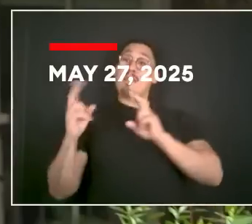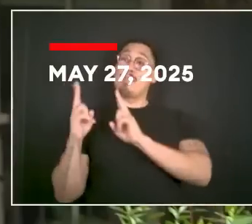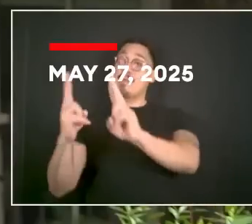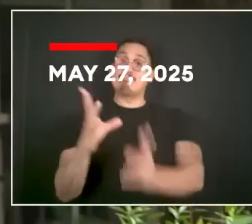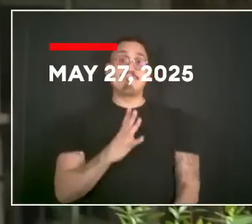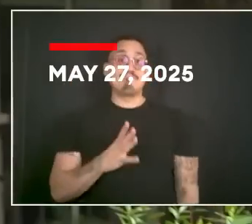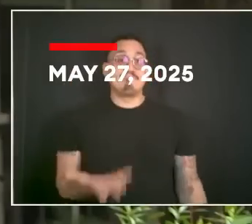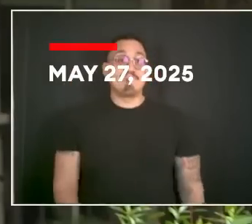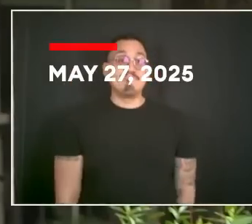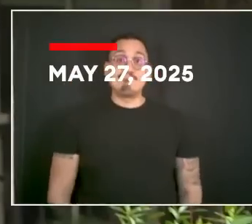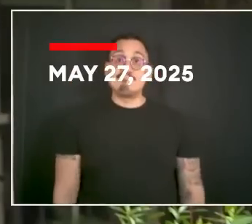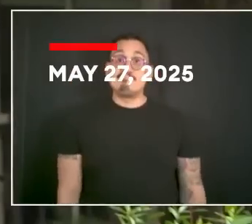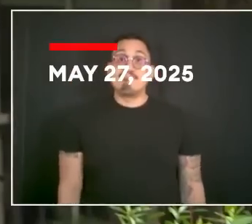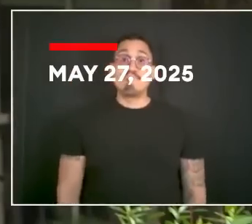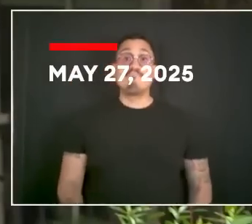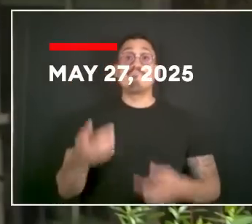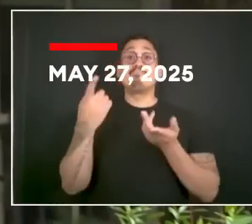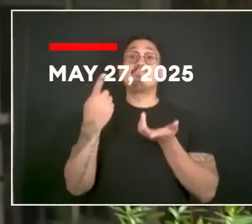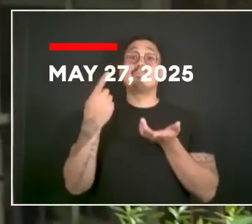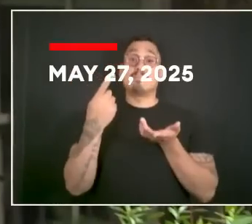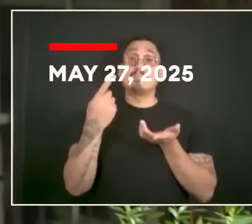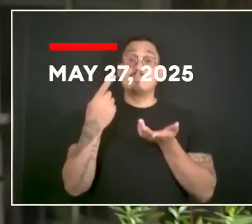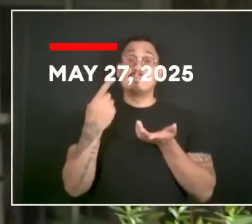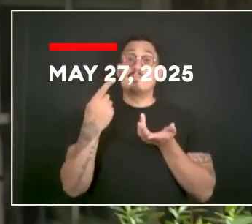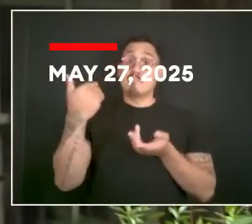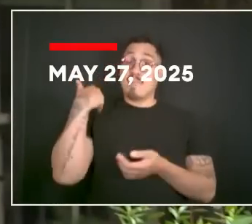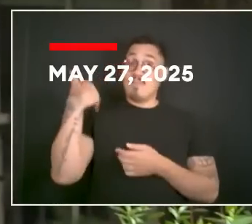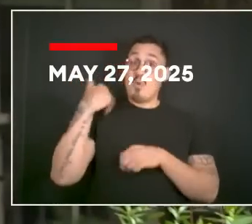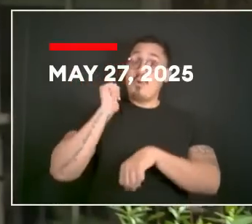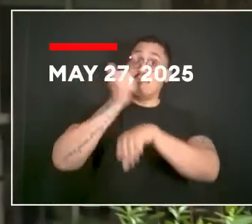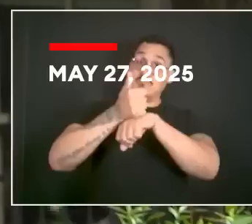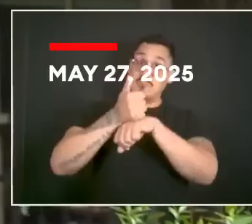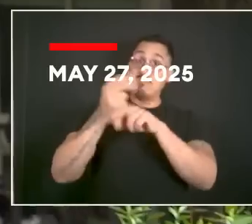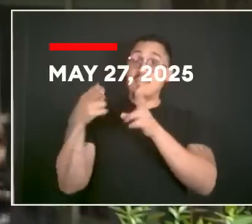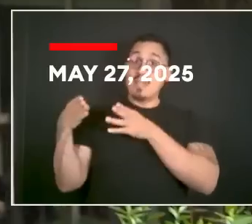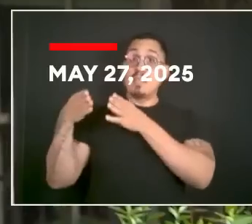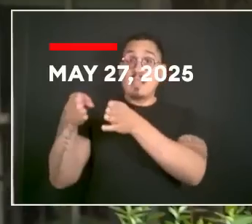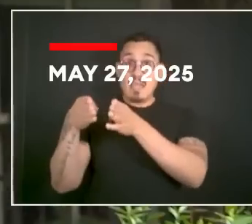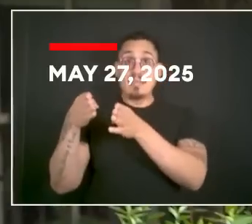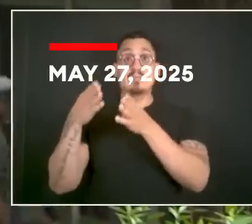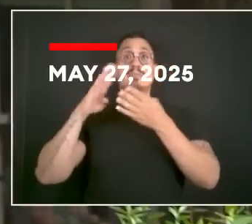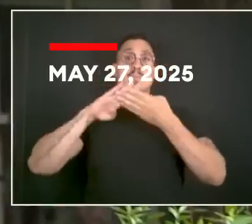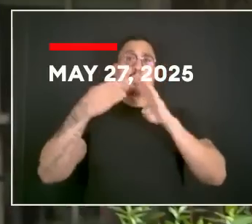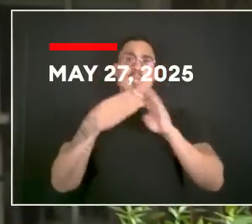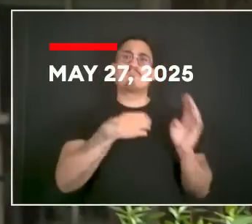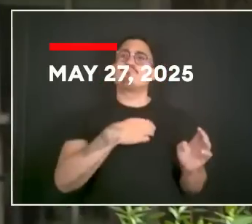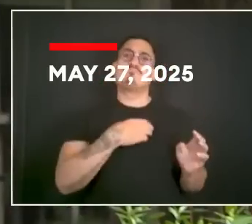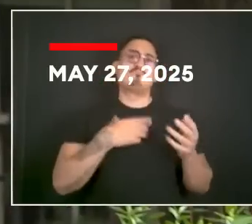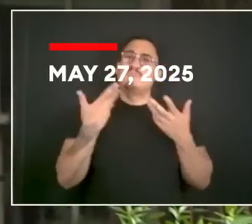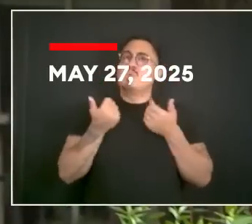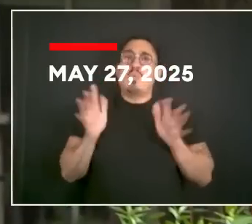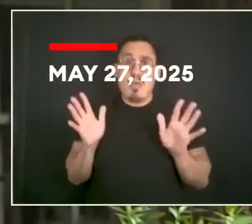bike lanes in places where communities say we don't want them in? Have we done that? Yes. Have we